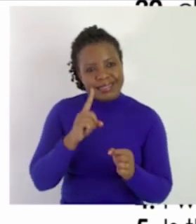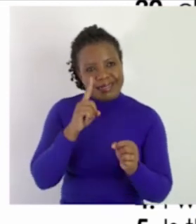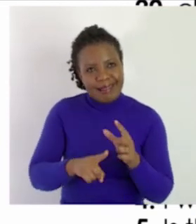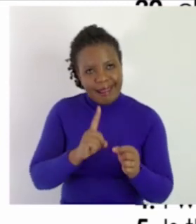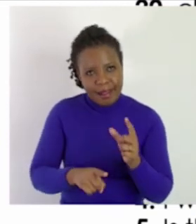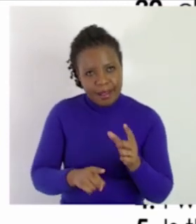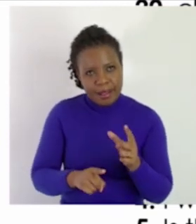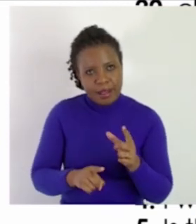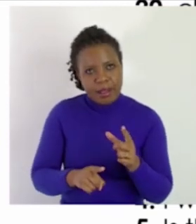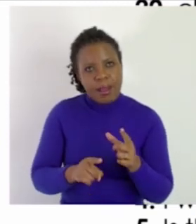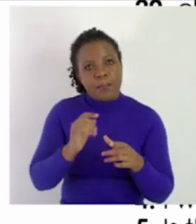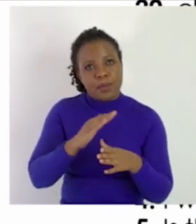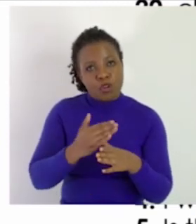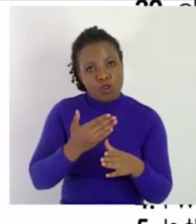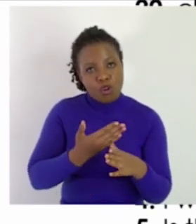eggs